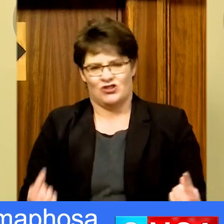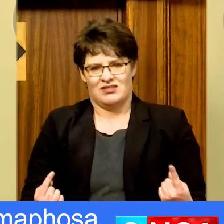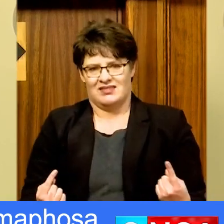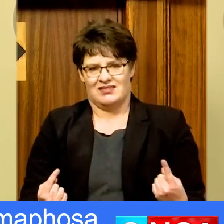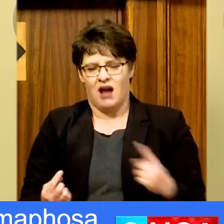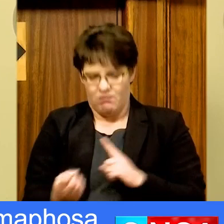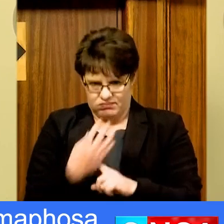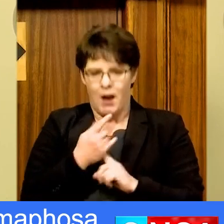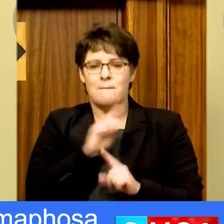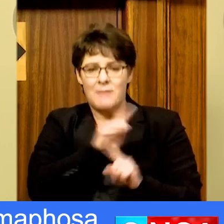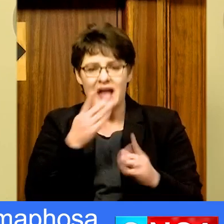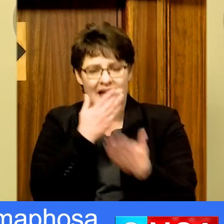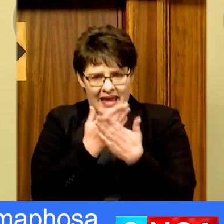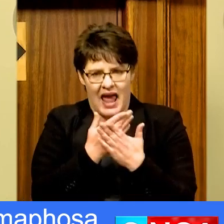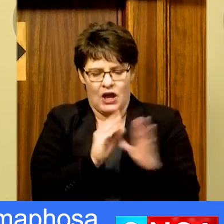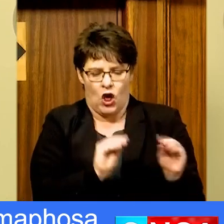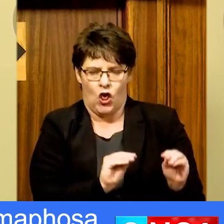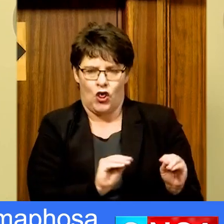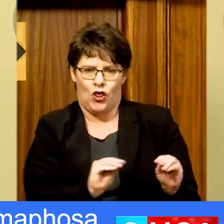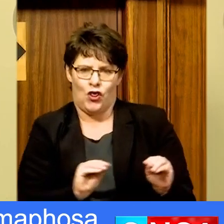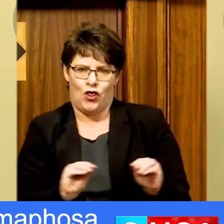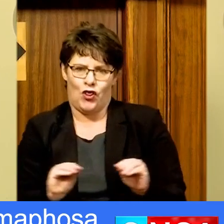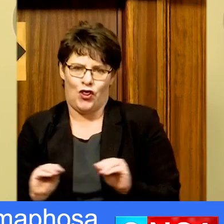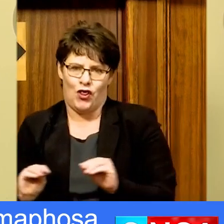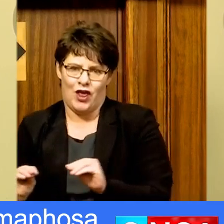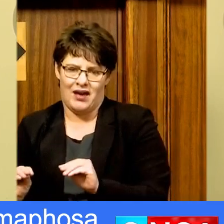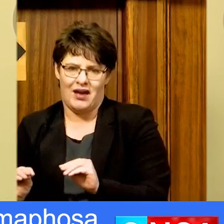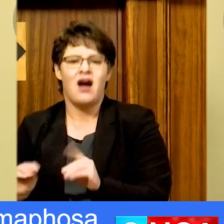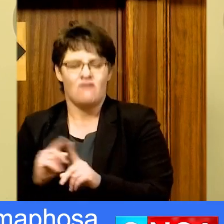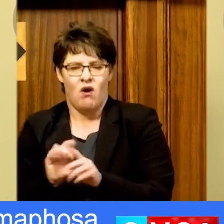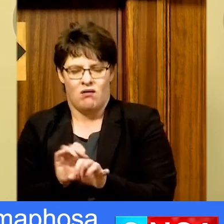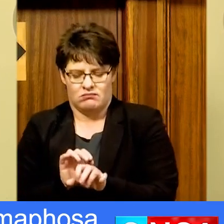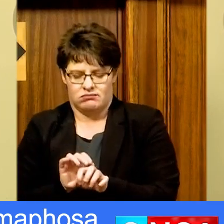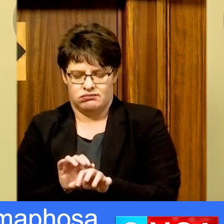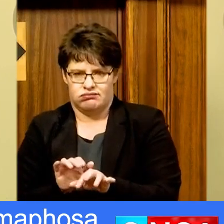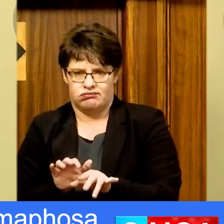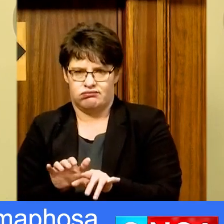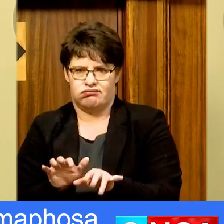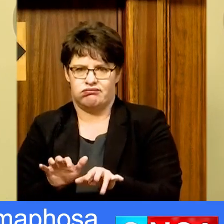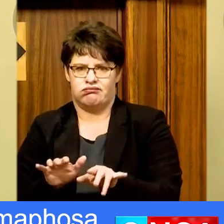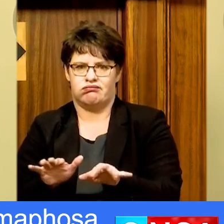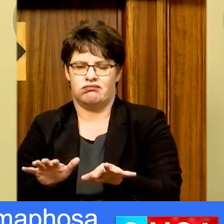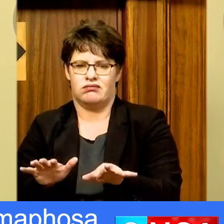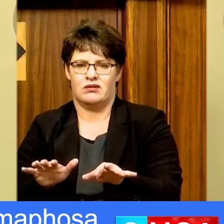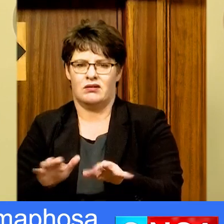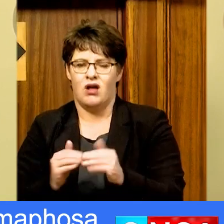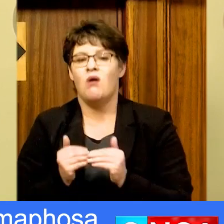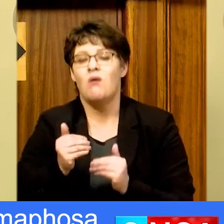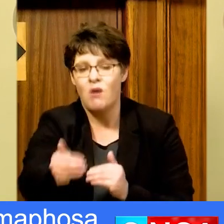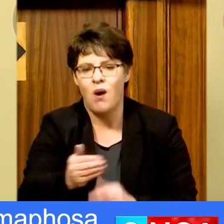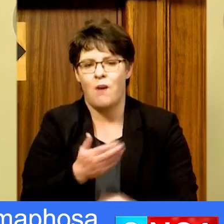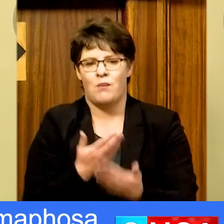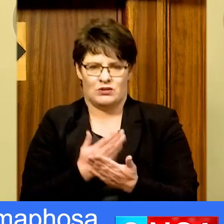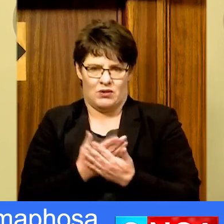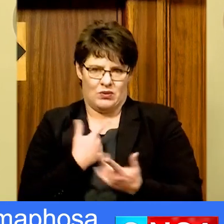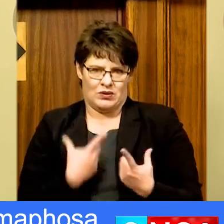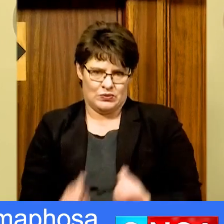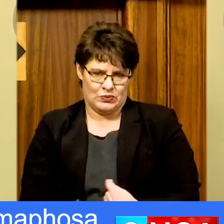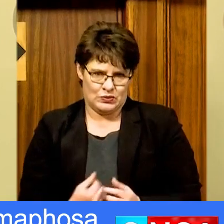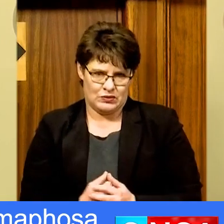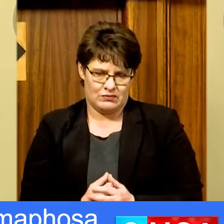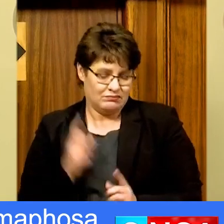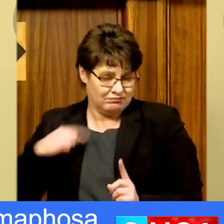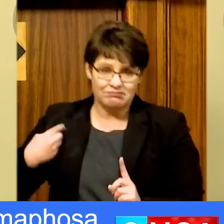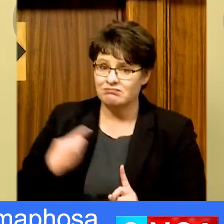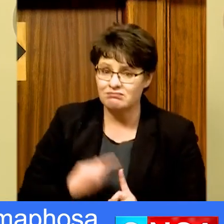its spread for as long as possible. In the time that we have had, we